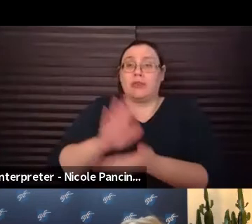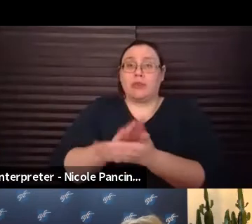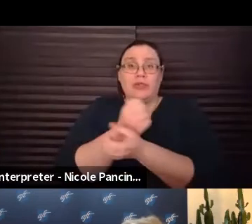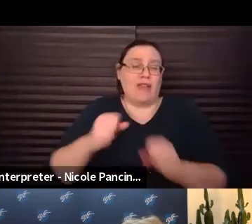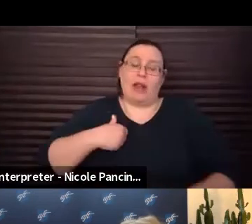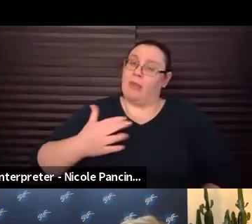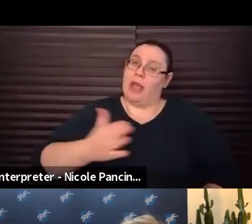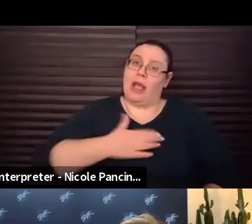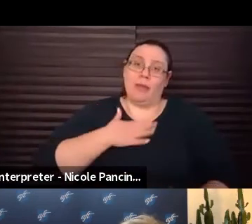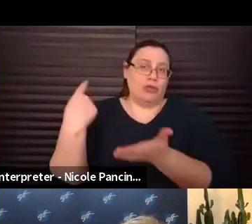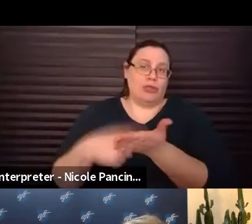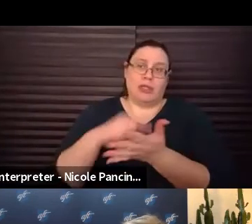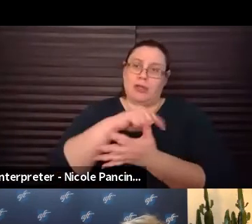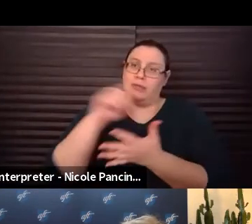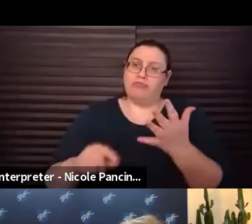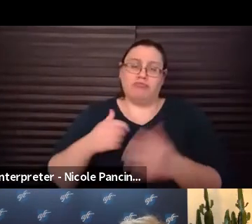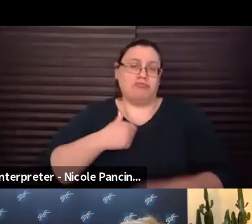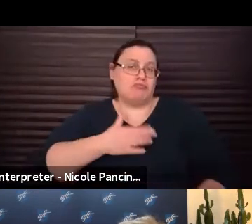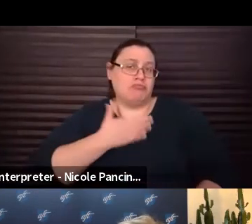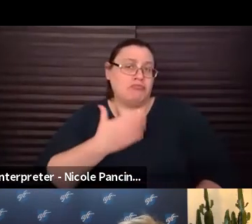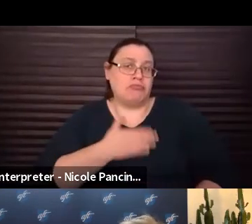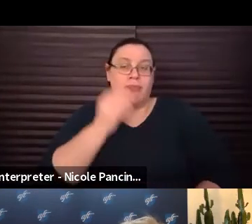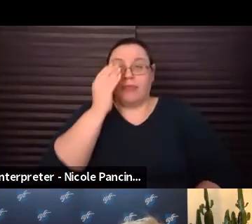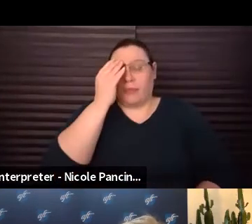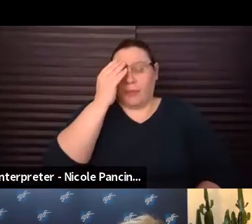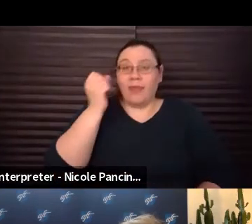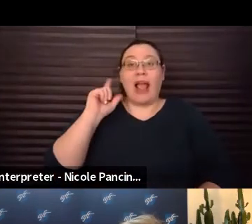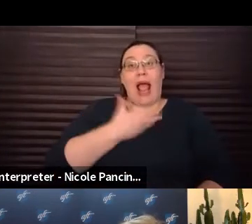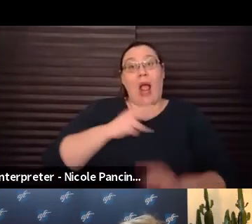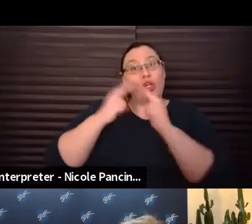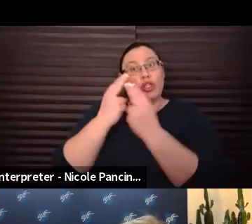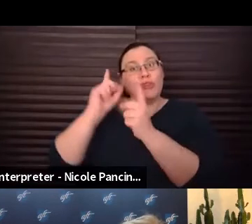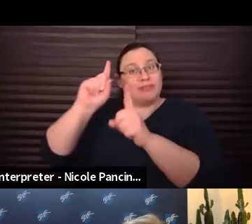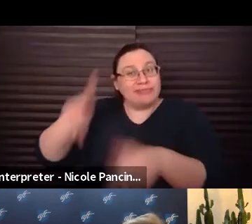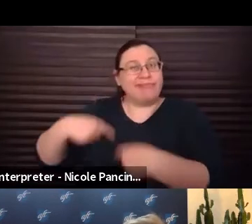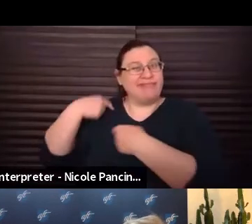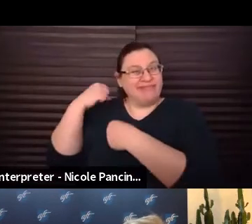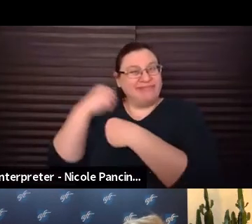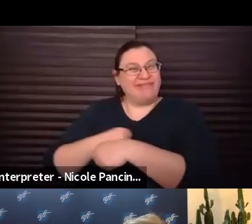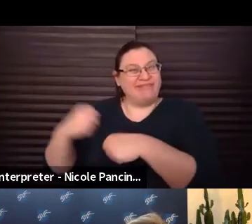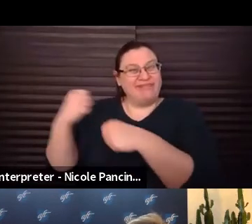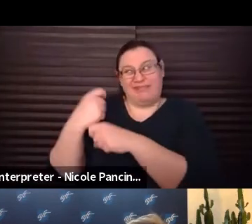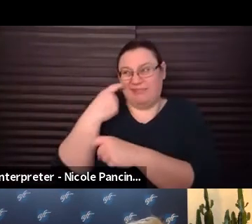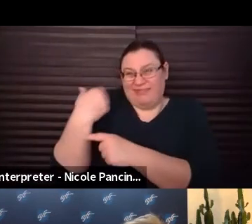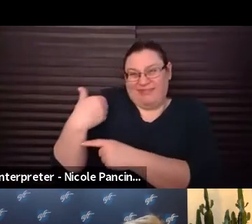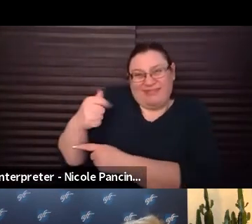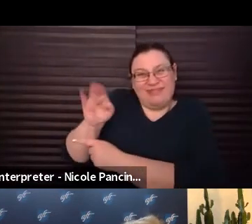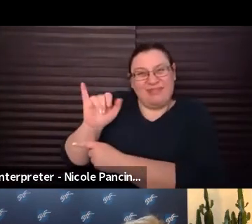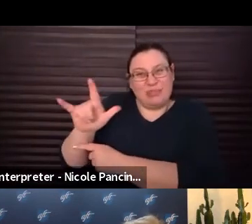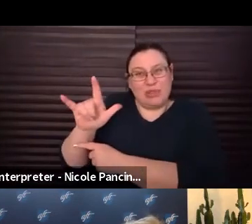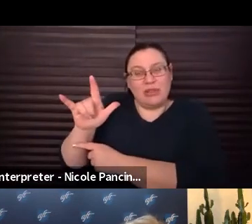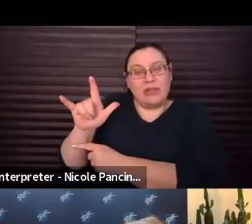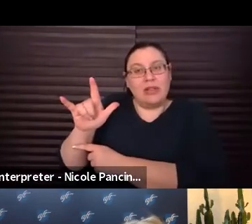through, you know, all of it. It's something that our union has fought for since last April,